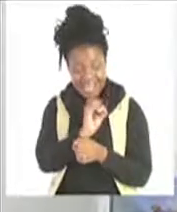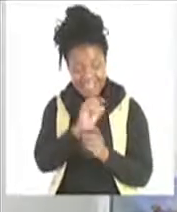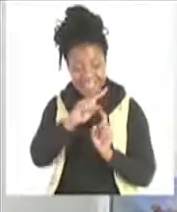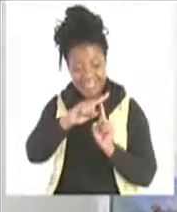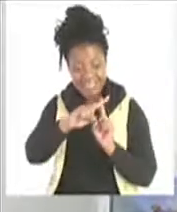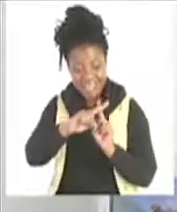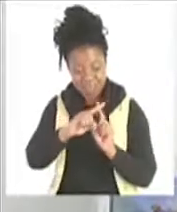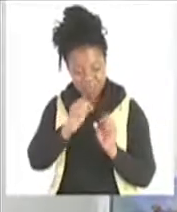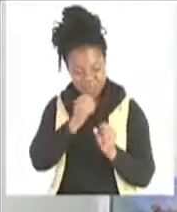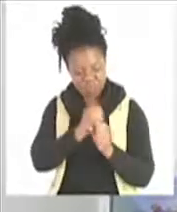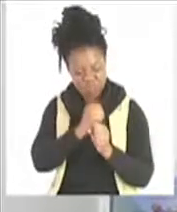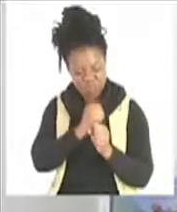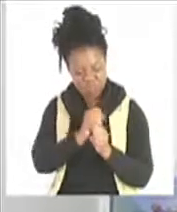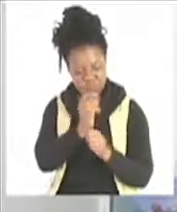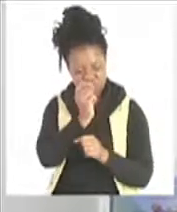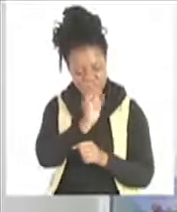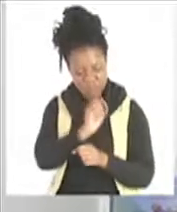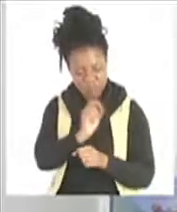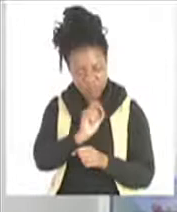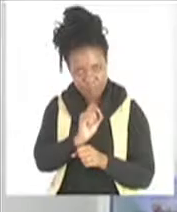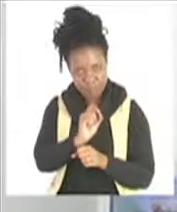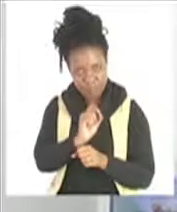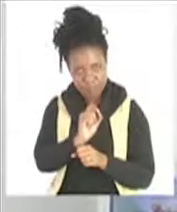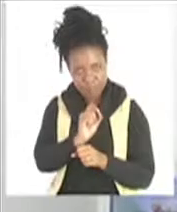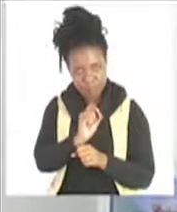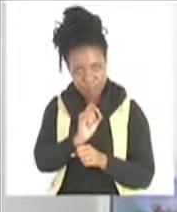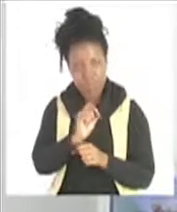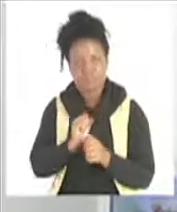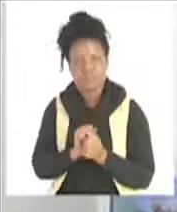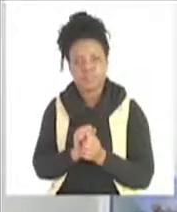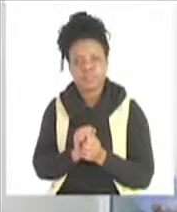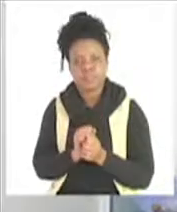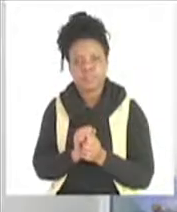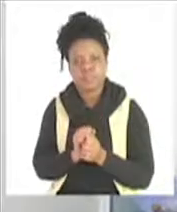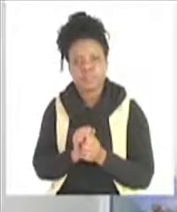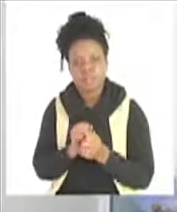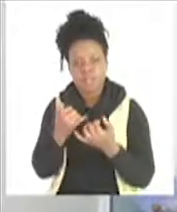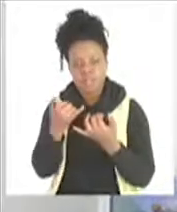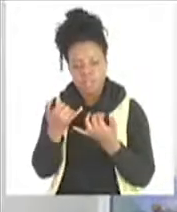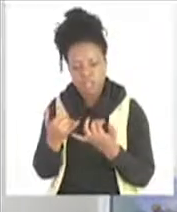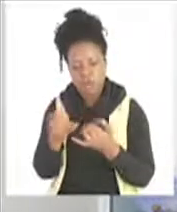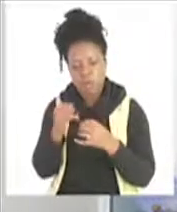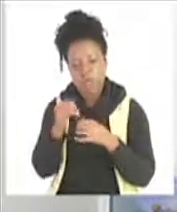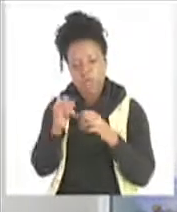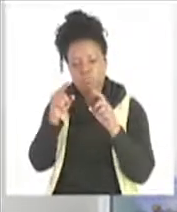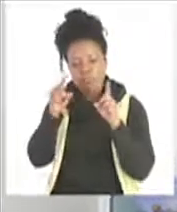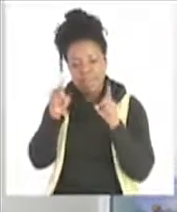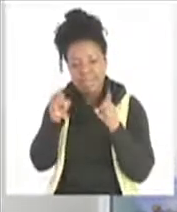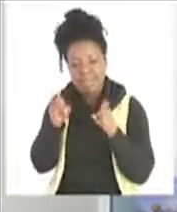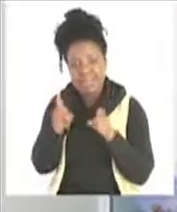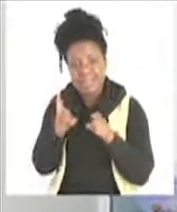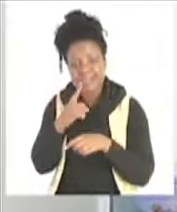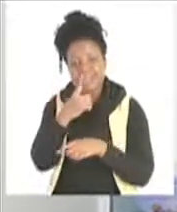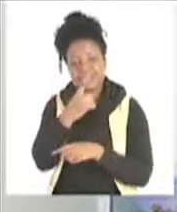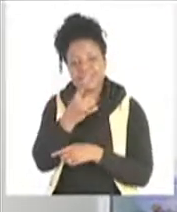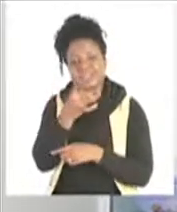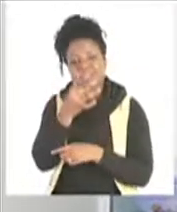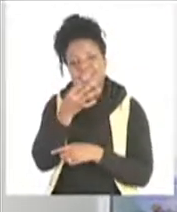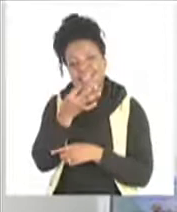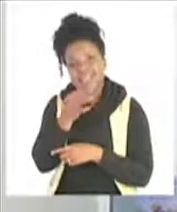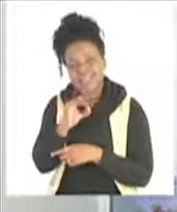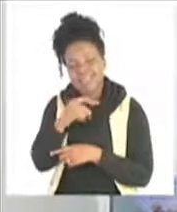10, remember, don't change the order of the number, times, and 19 minus